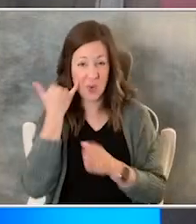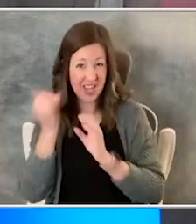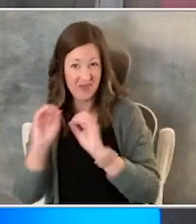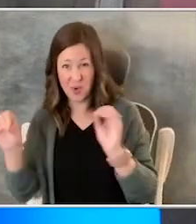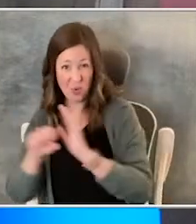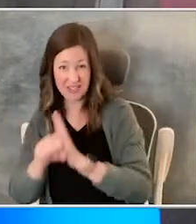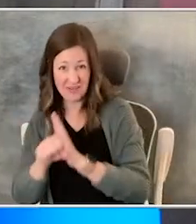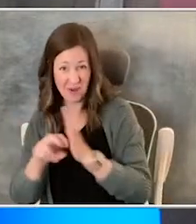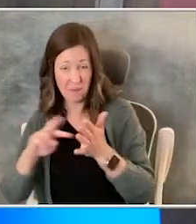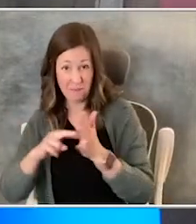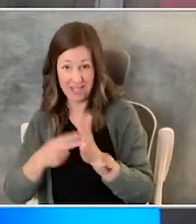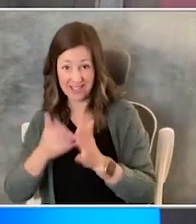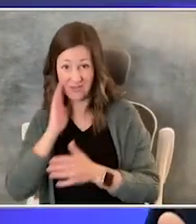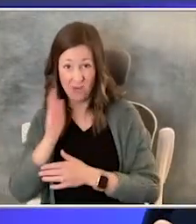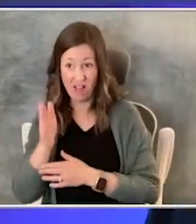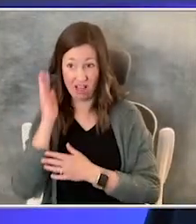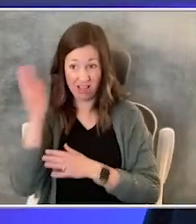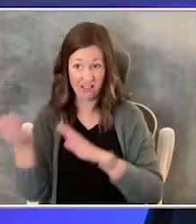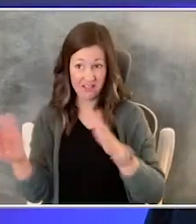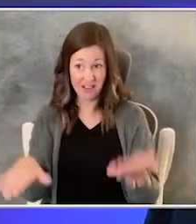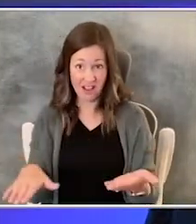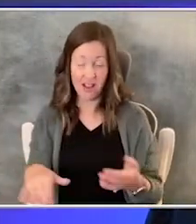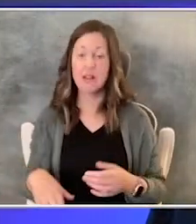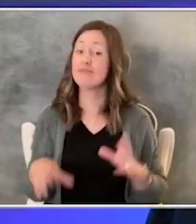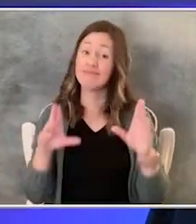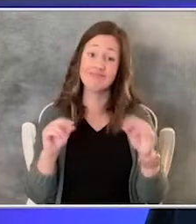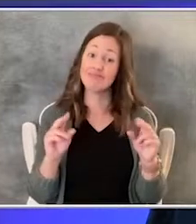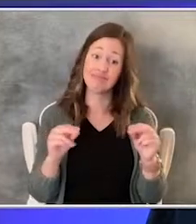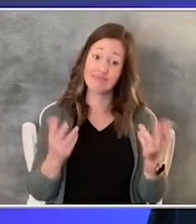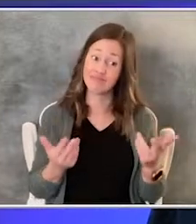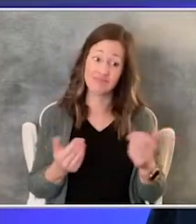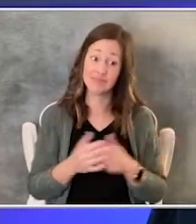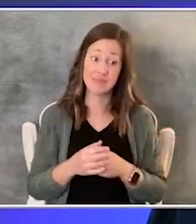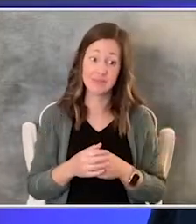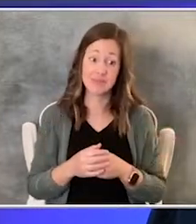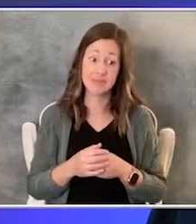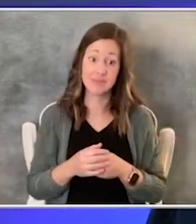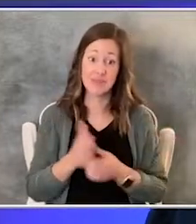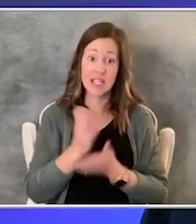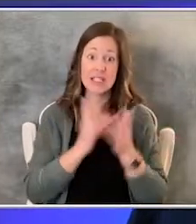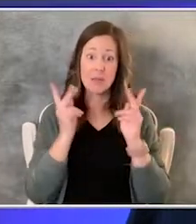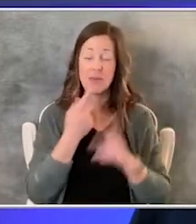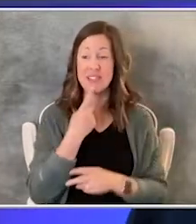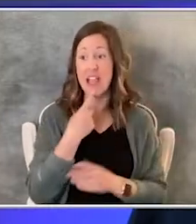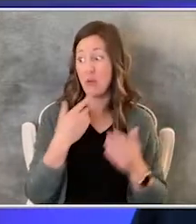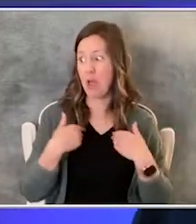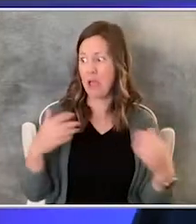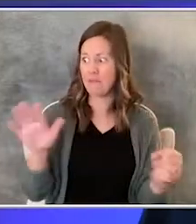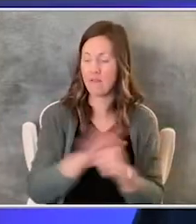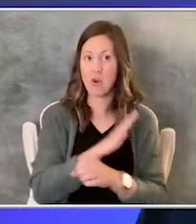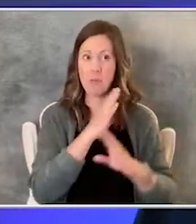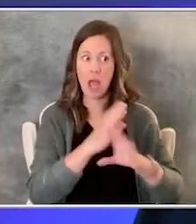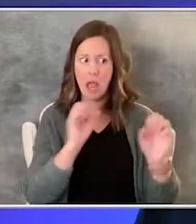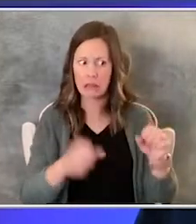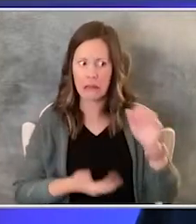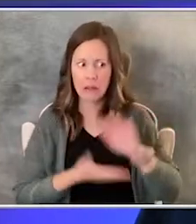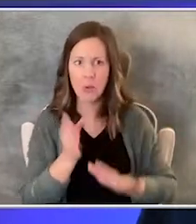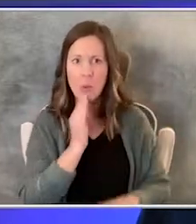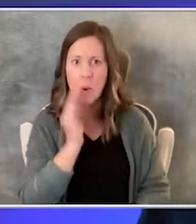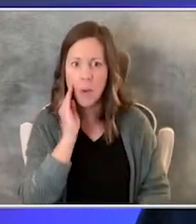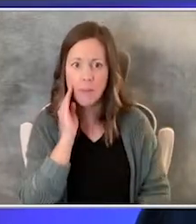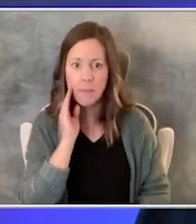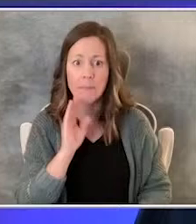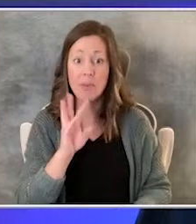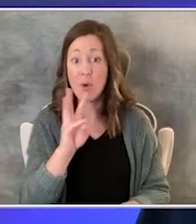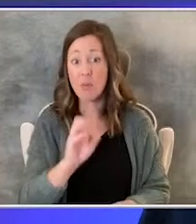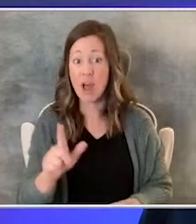past couple of months who prescribes exercise to help all sorts of major medical problems. Exercise as